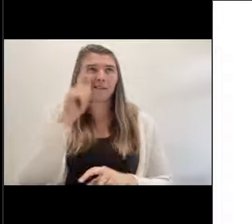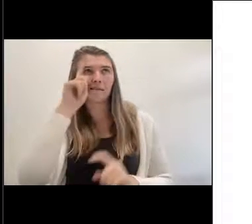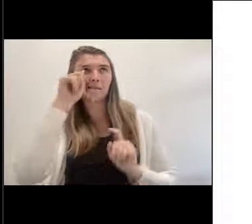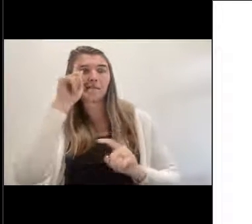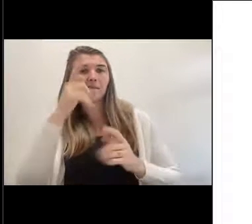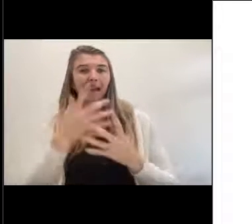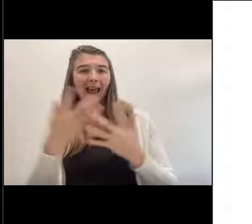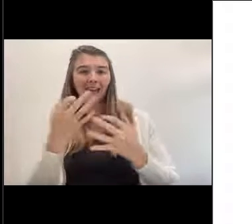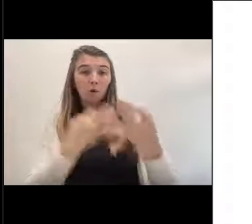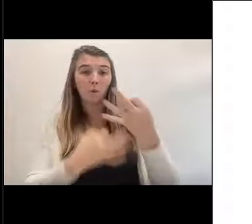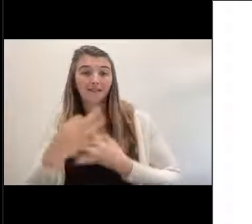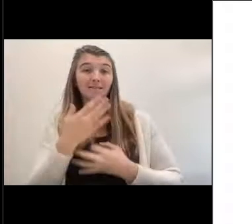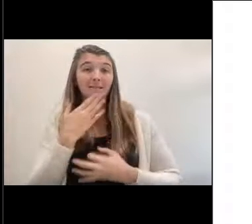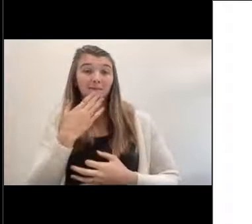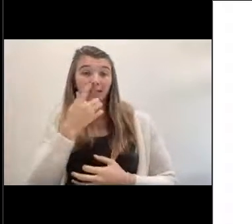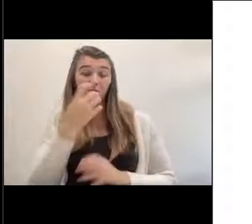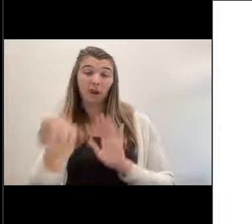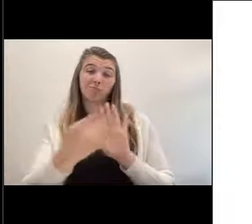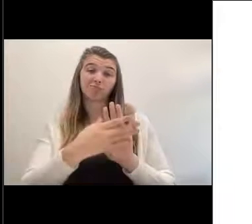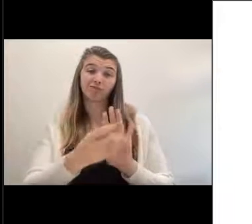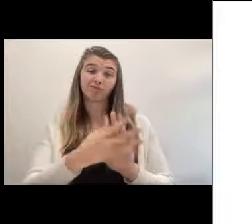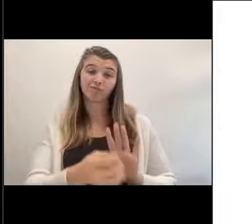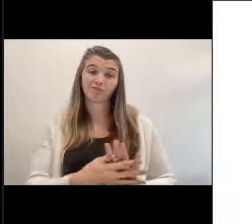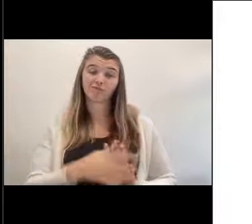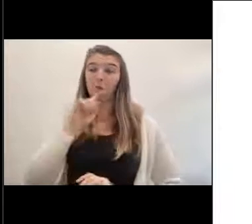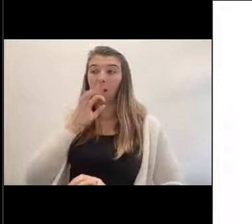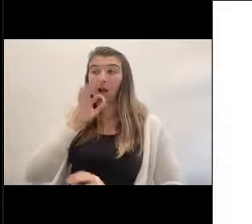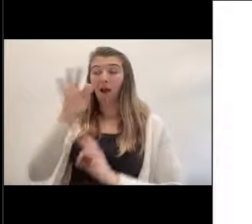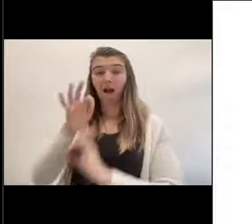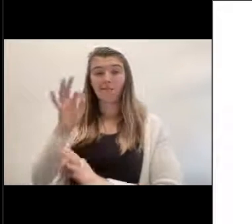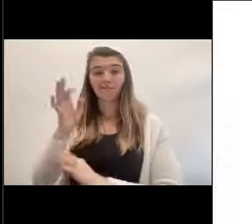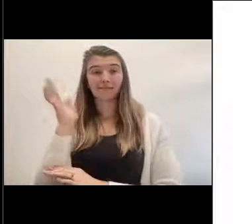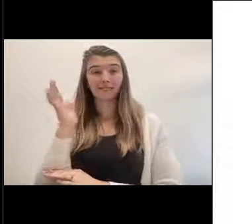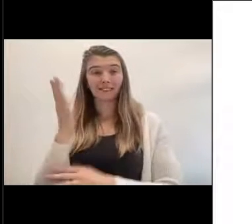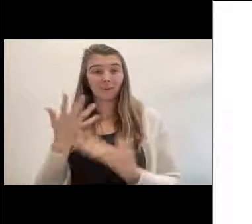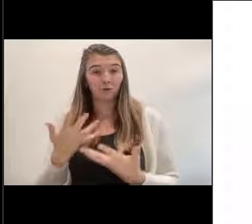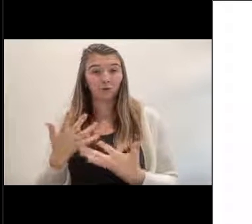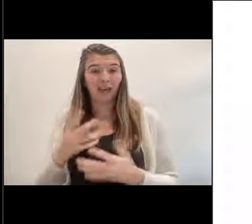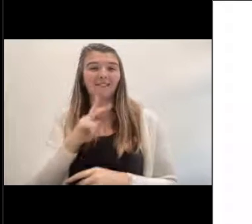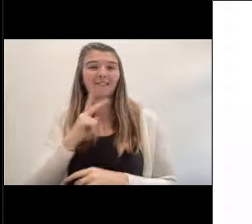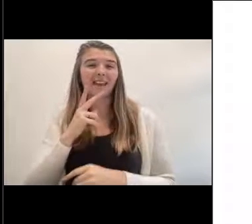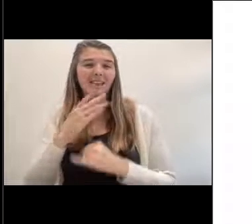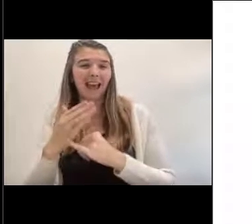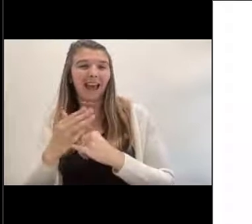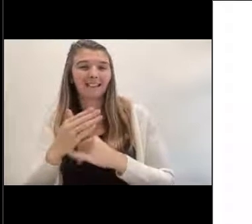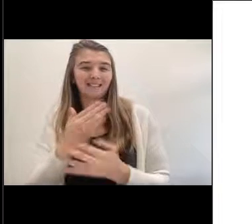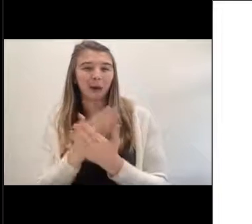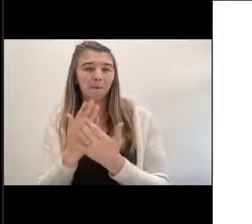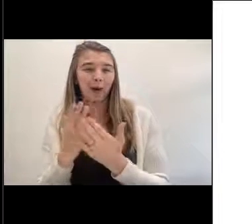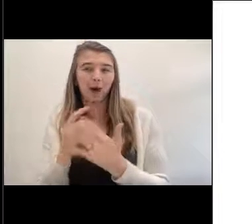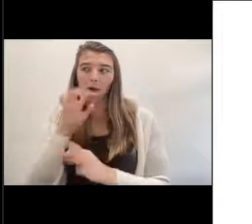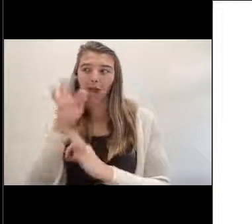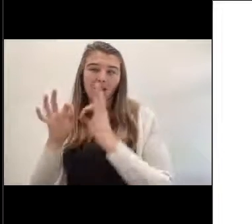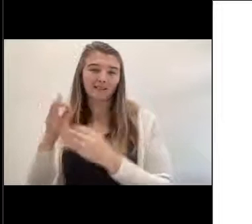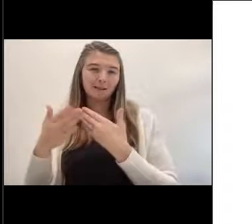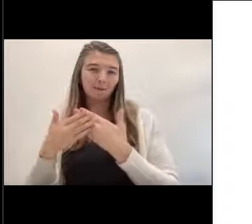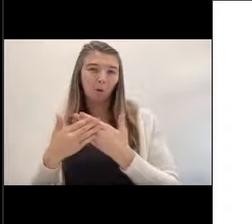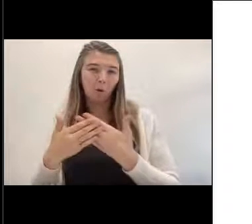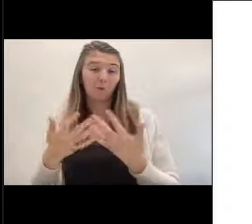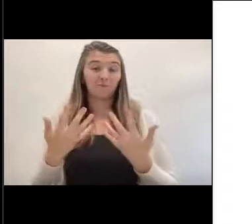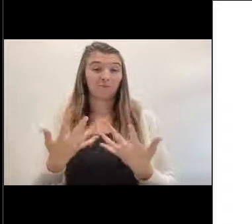lots of time to discuss those with our speakers in the second half of today's webinar. And we've got three really excellent speakers for you